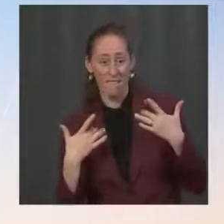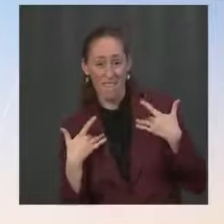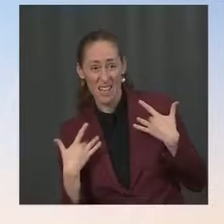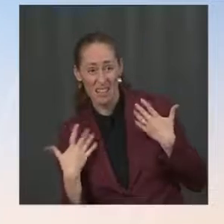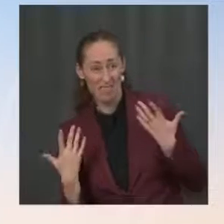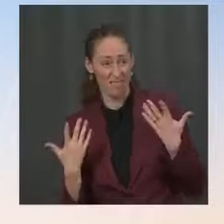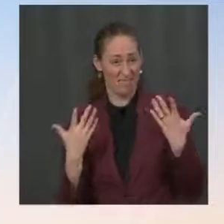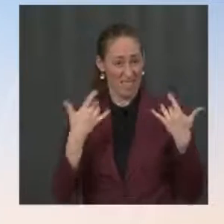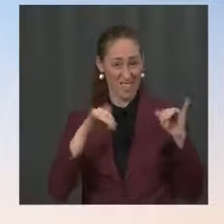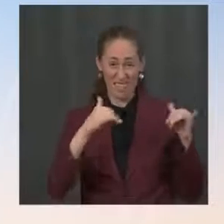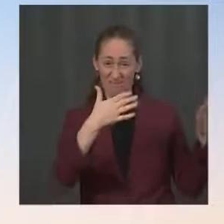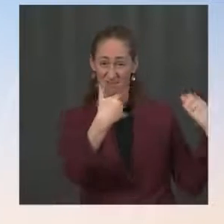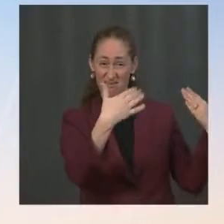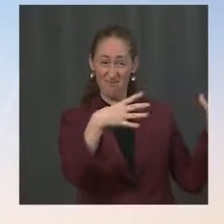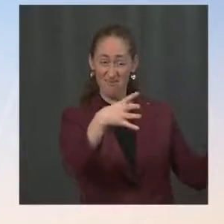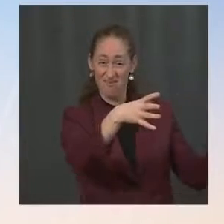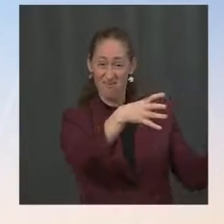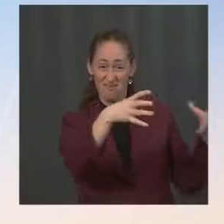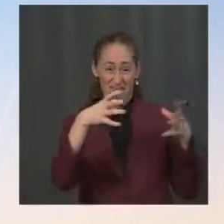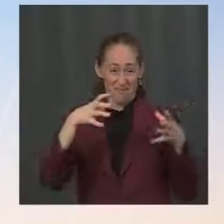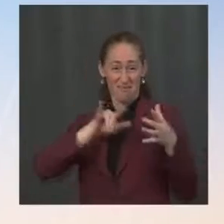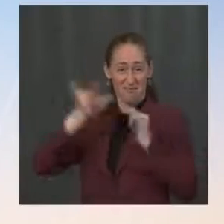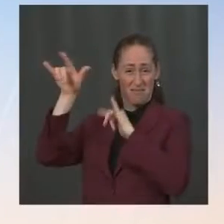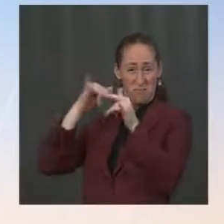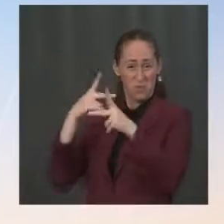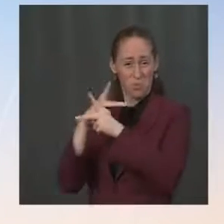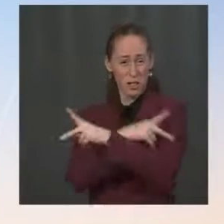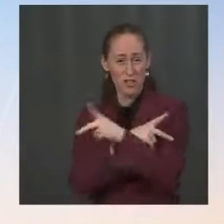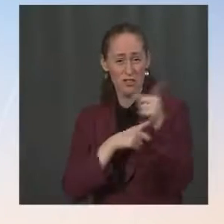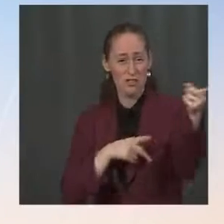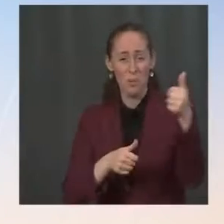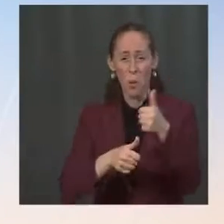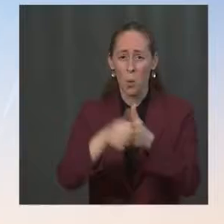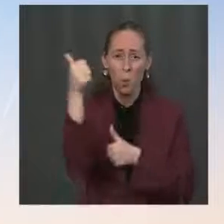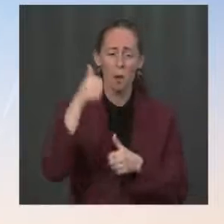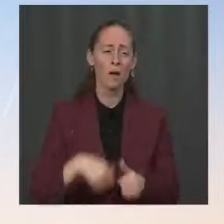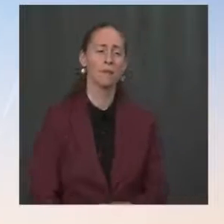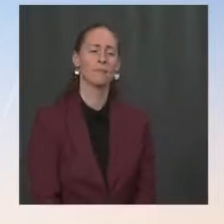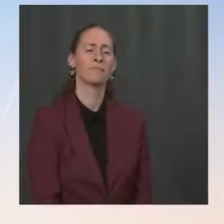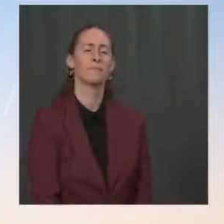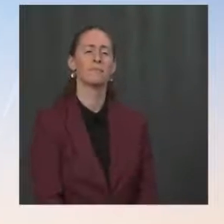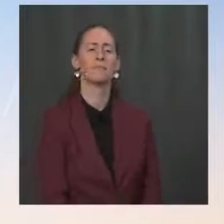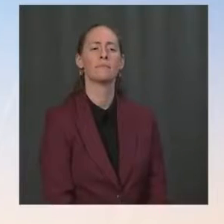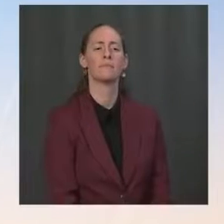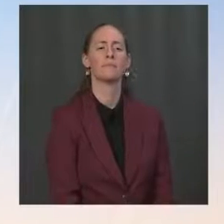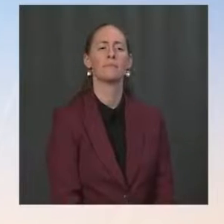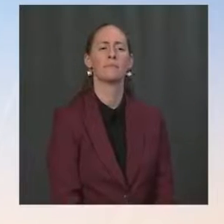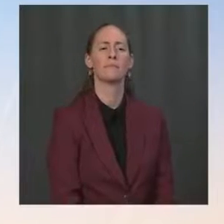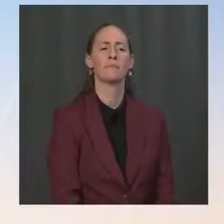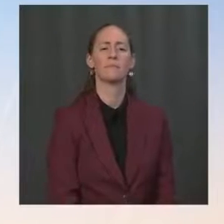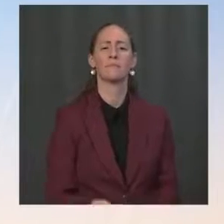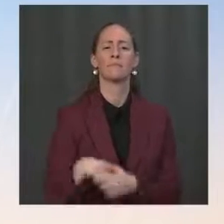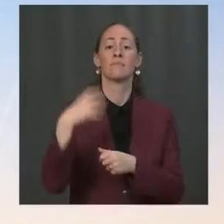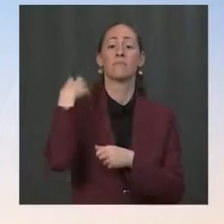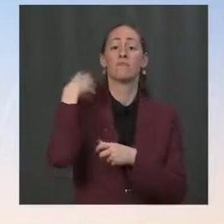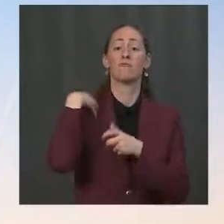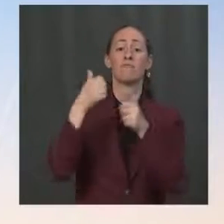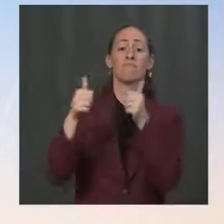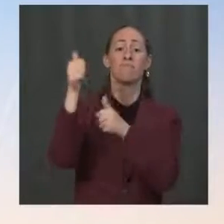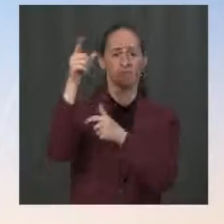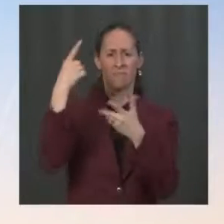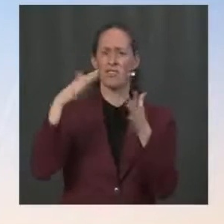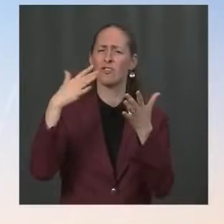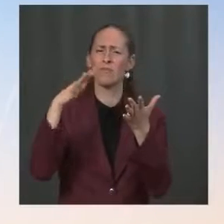days? Well, I would say first, you heard General McKenzie convey clearly that they had every intention